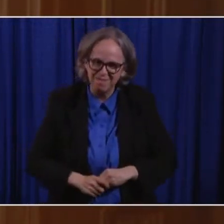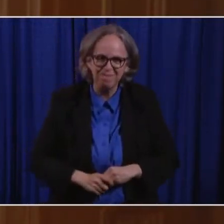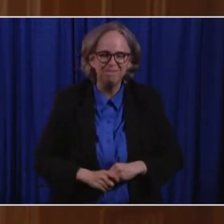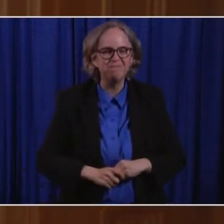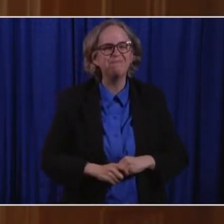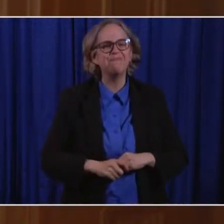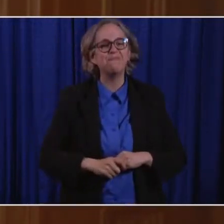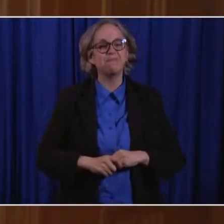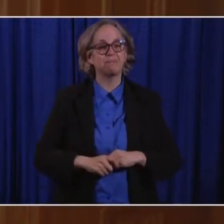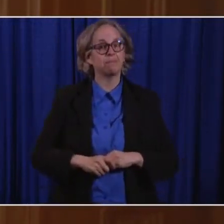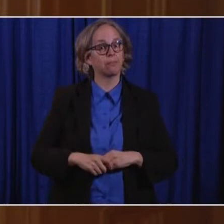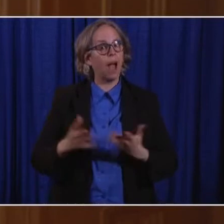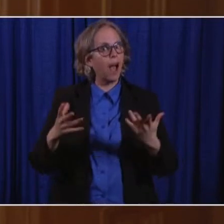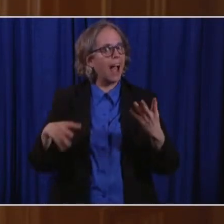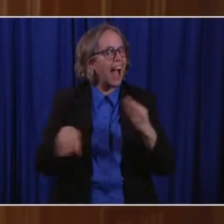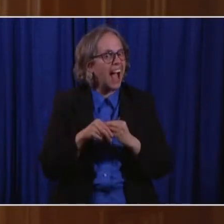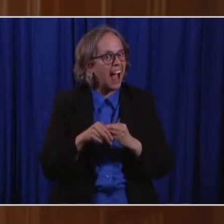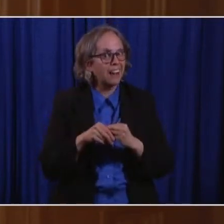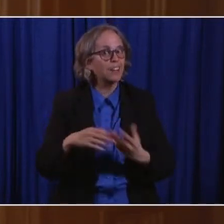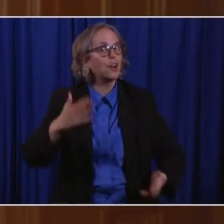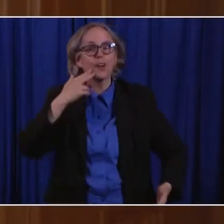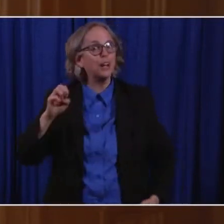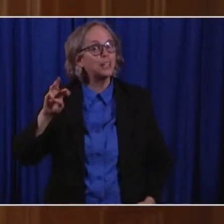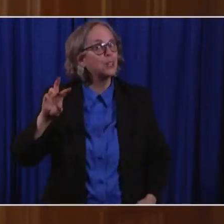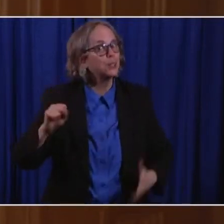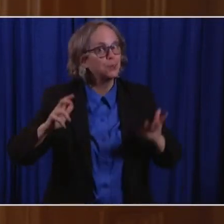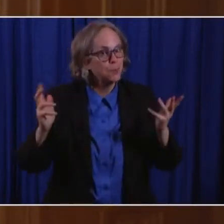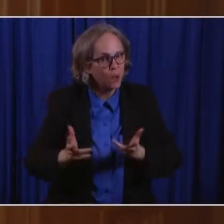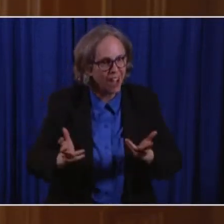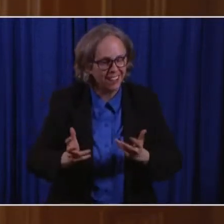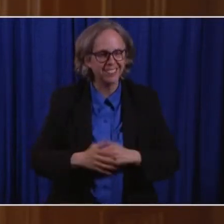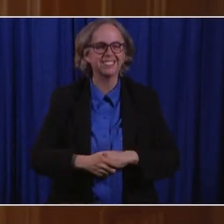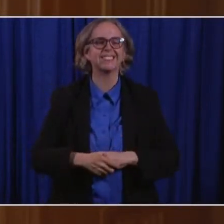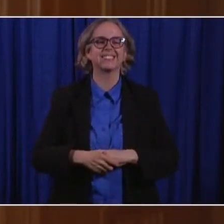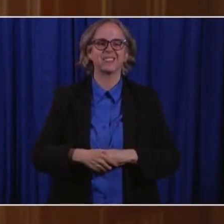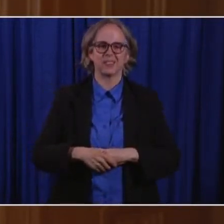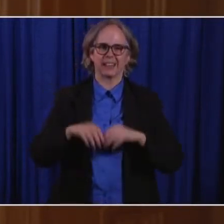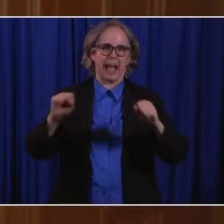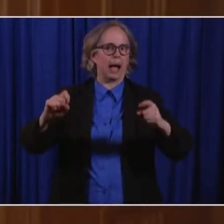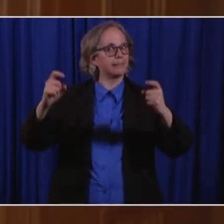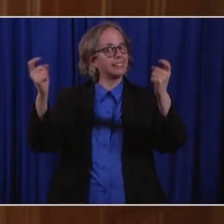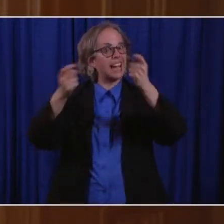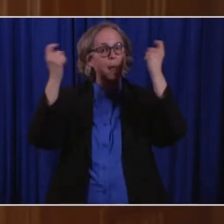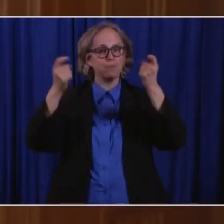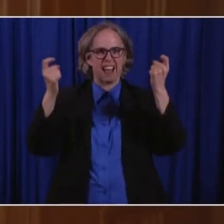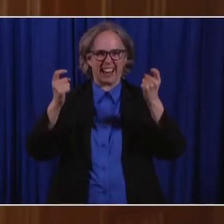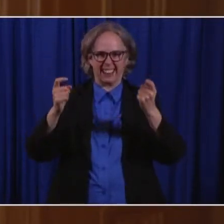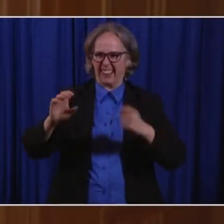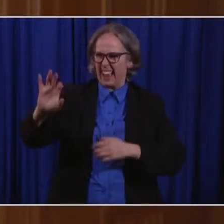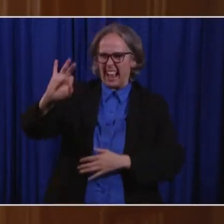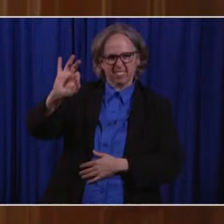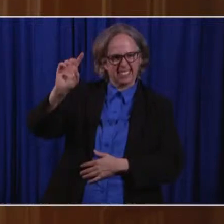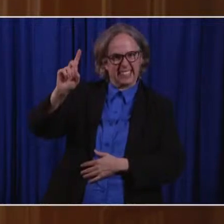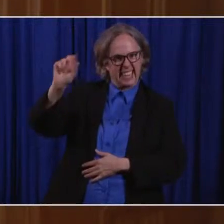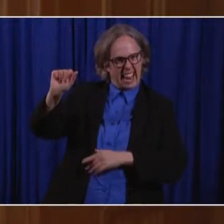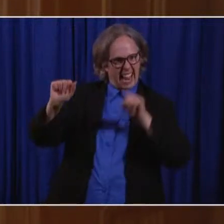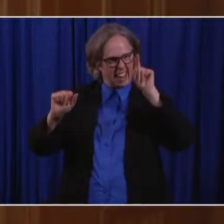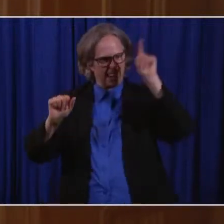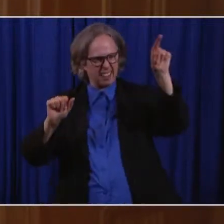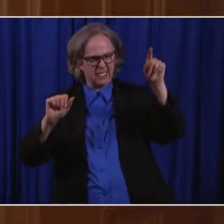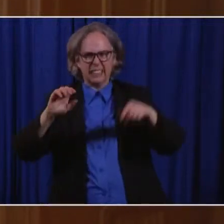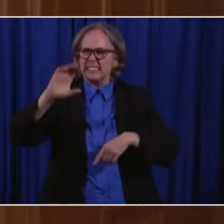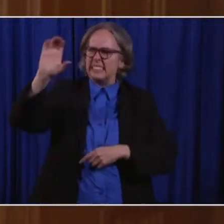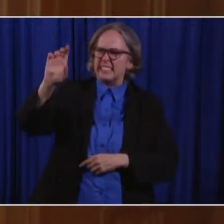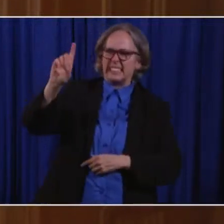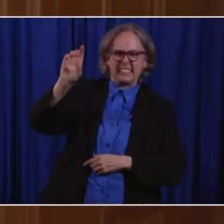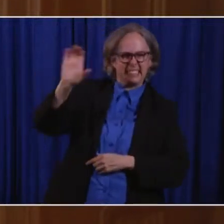And great news today, we can also rejoice that the FDA, CDC are completing the